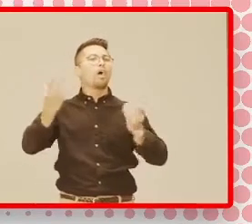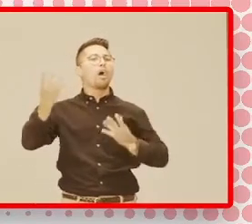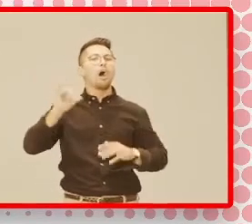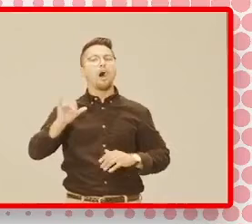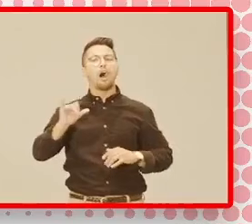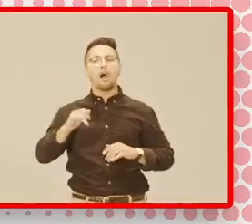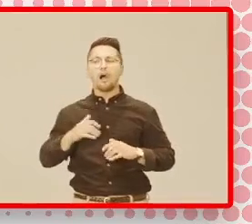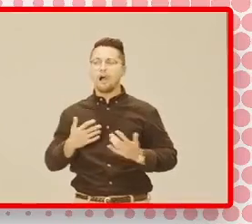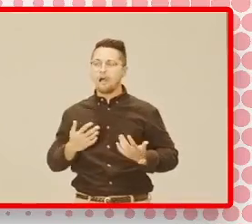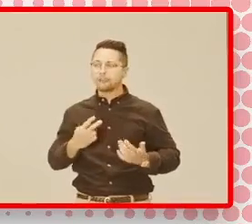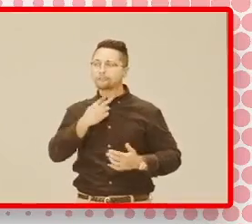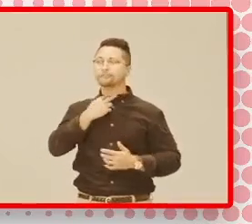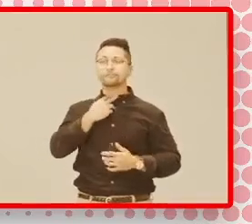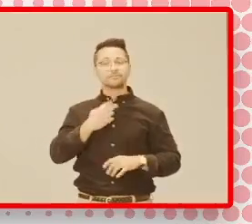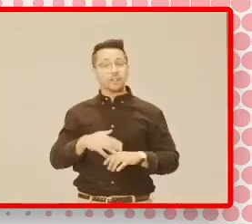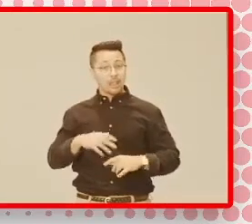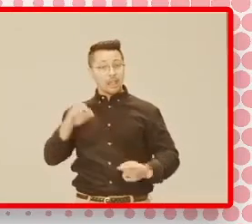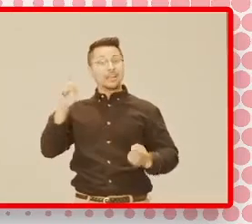until I recover